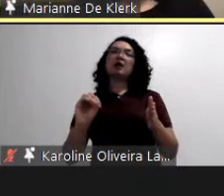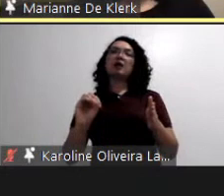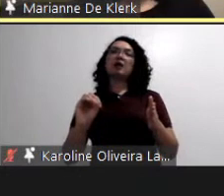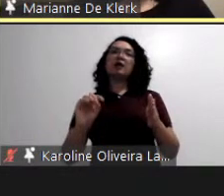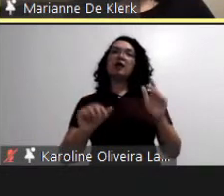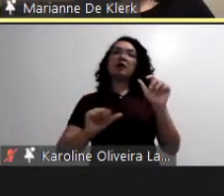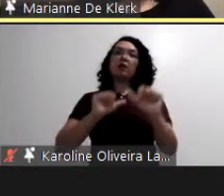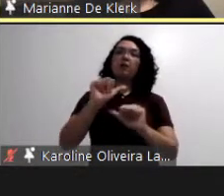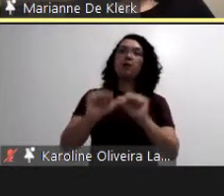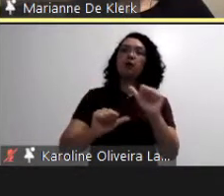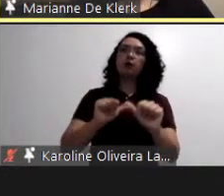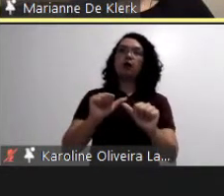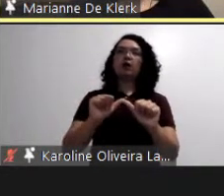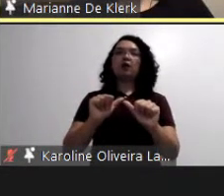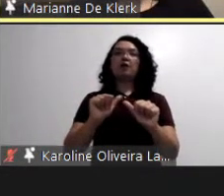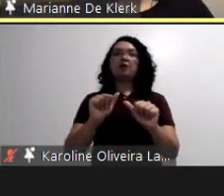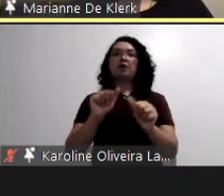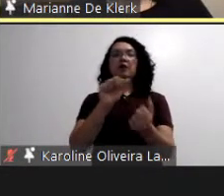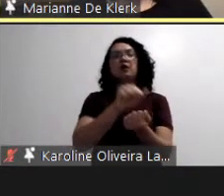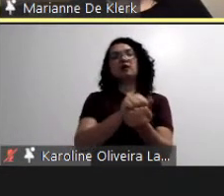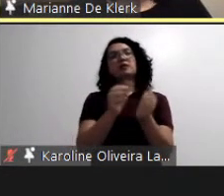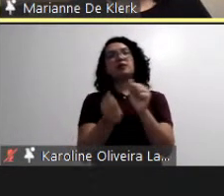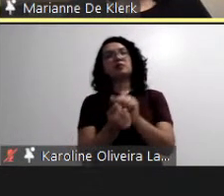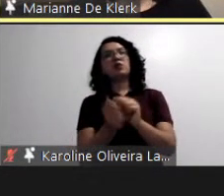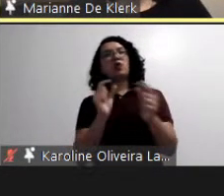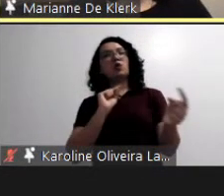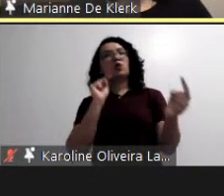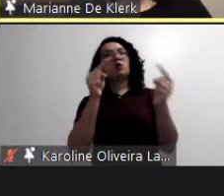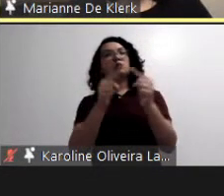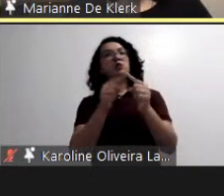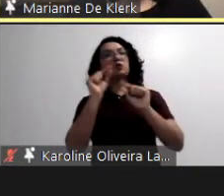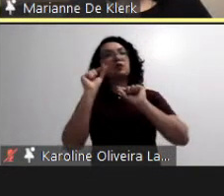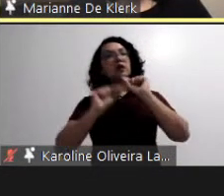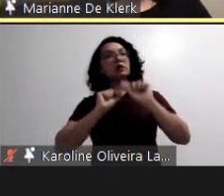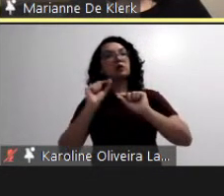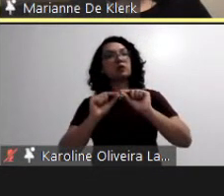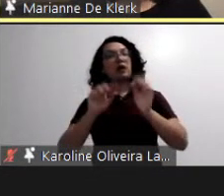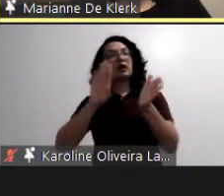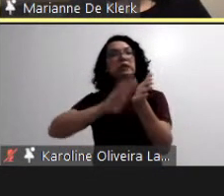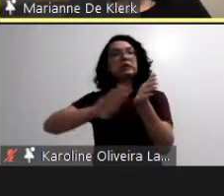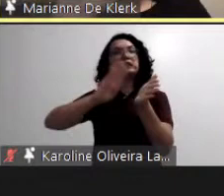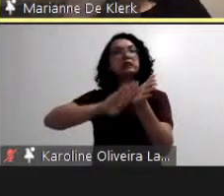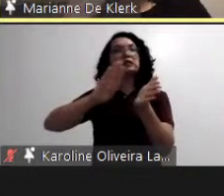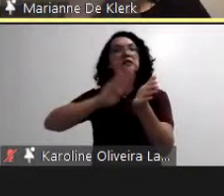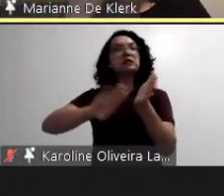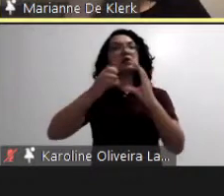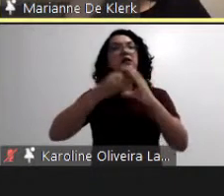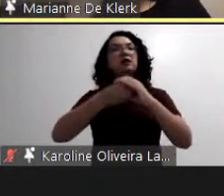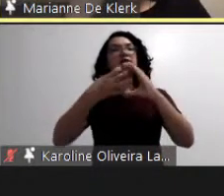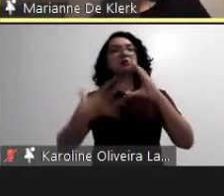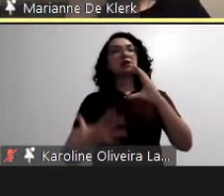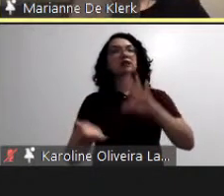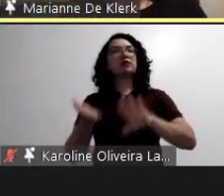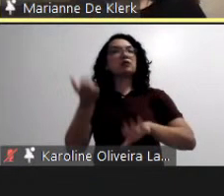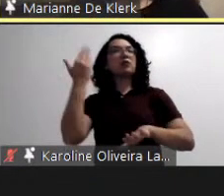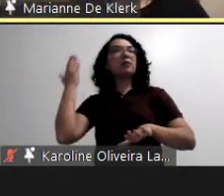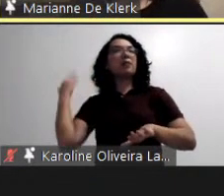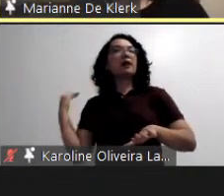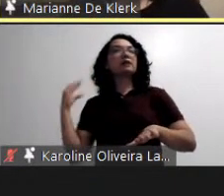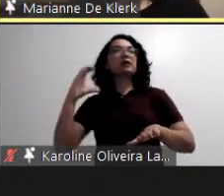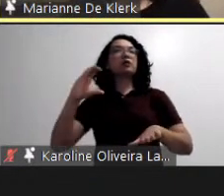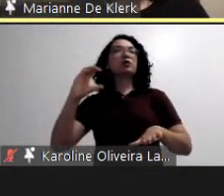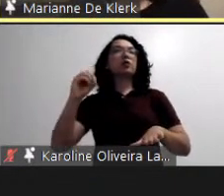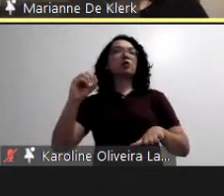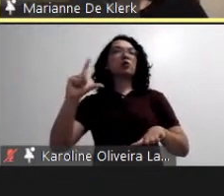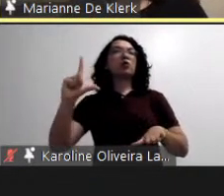erasing the colonial future past, which they considered the British past, which was again a